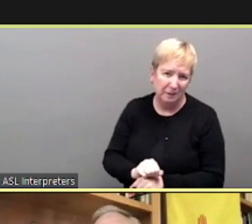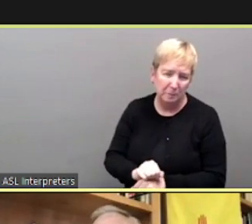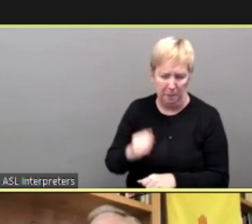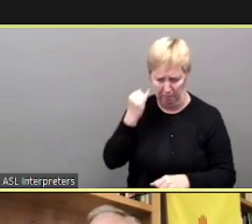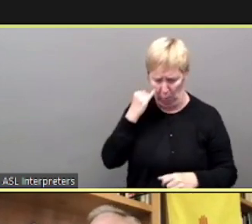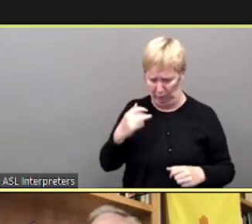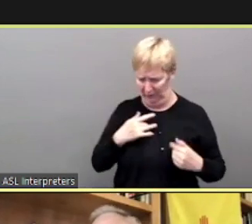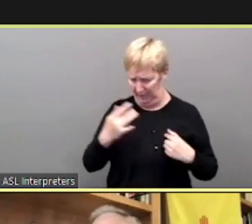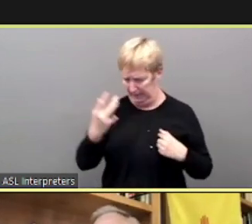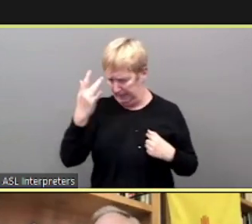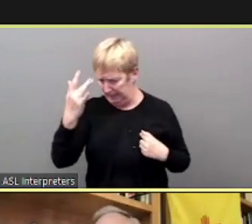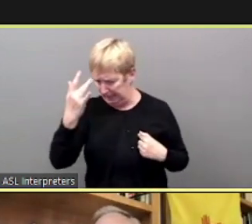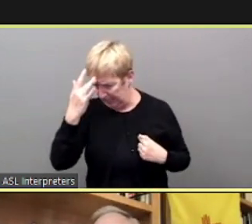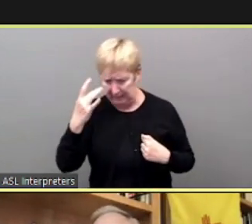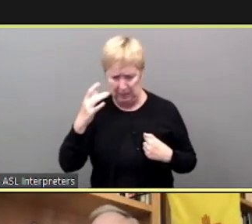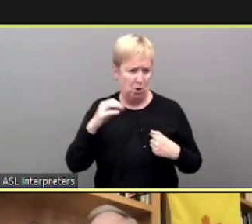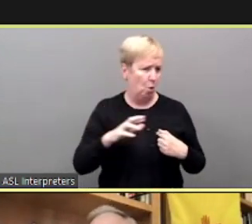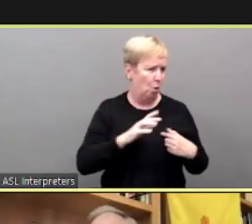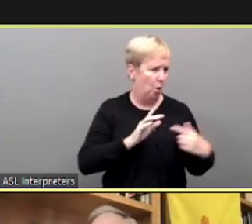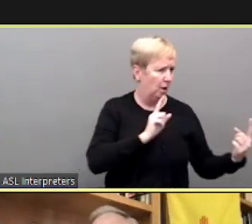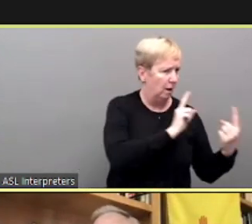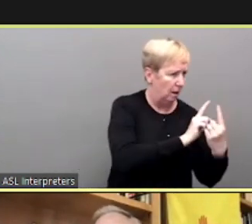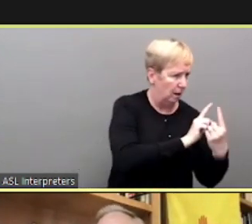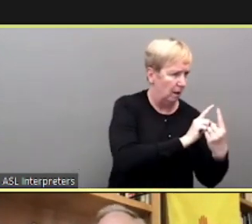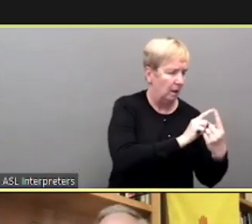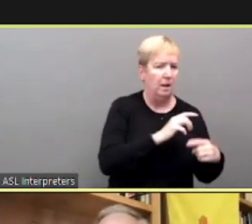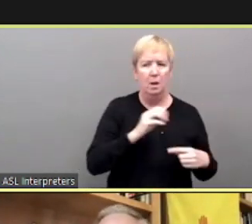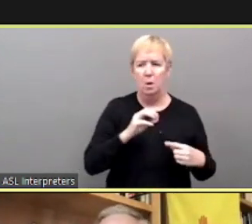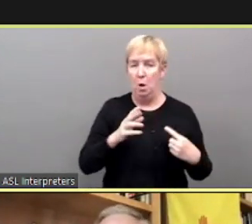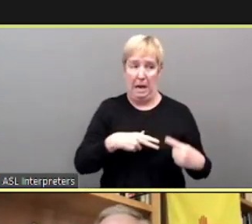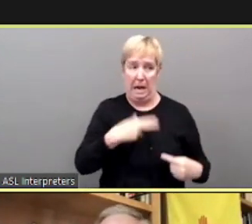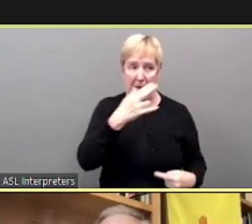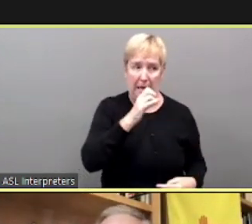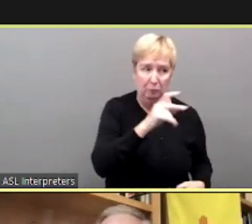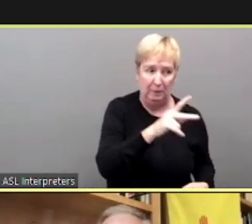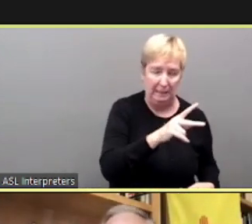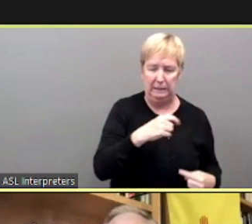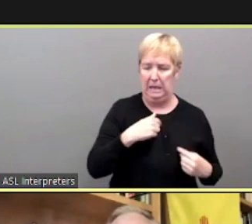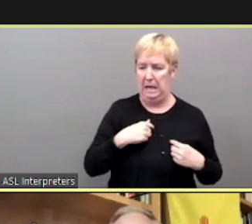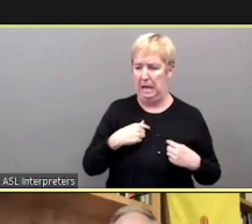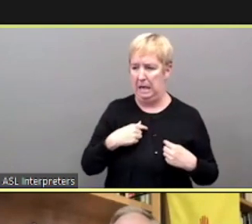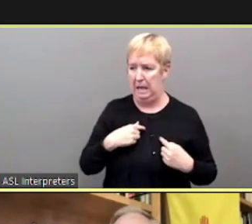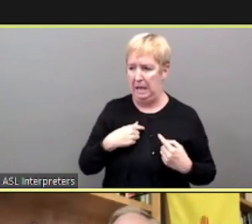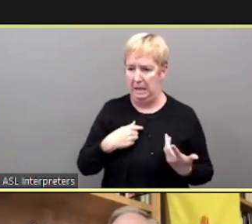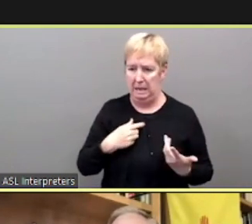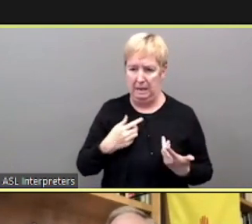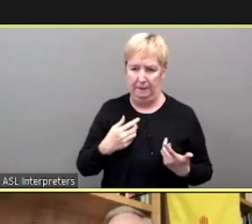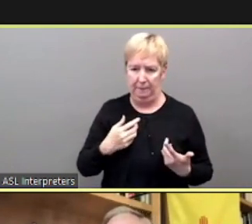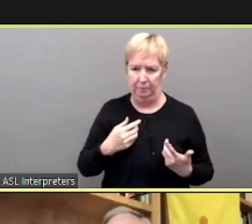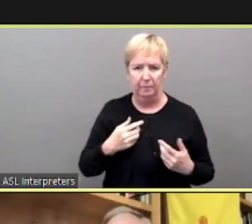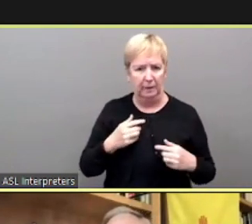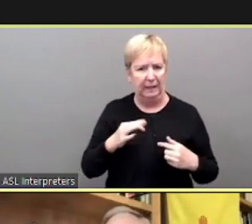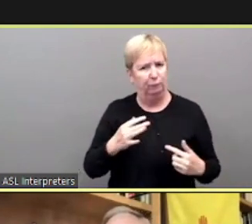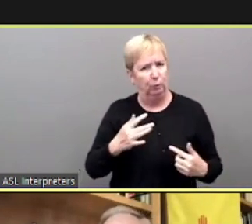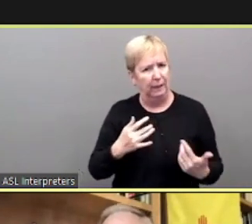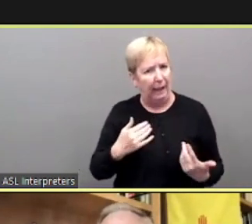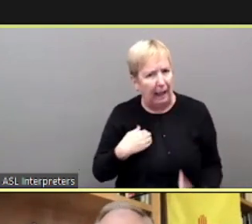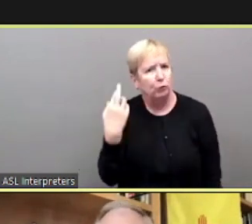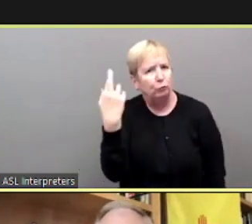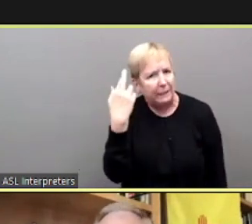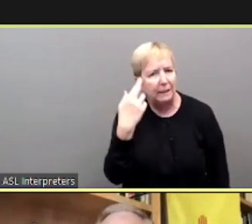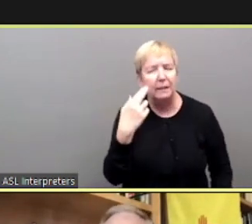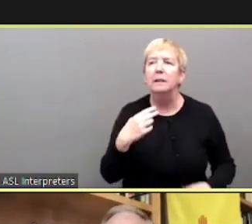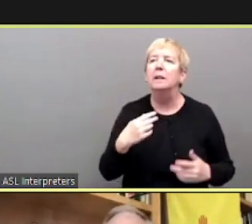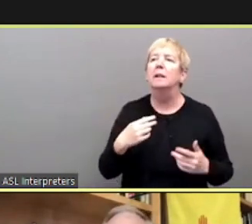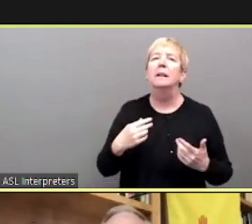symptoms or contact or in a high-risk situation, not just a work test, but for another reason, wait until you get